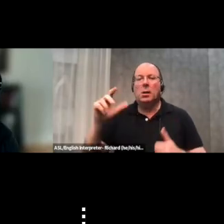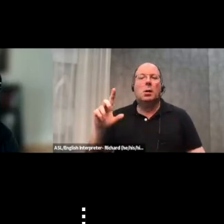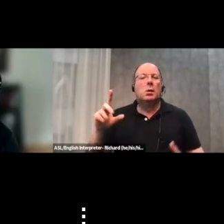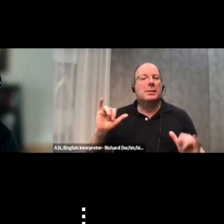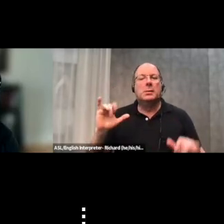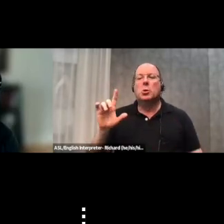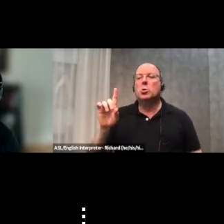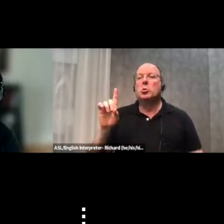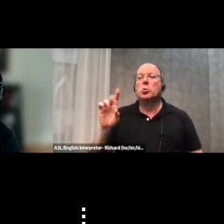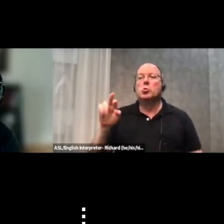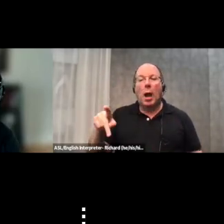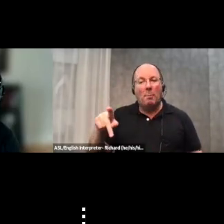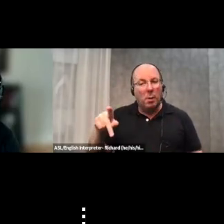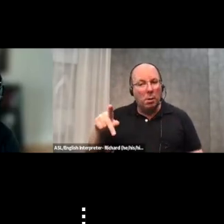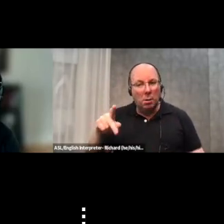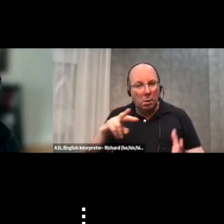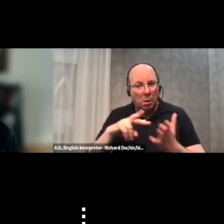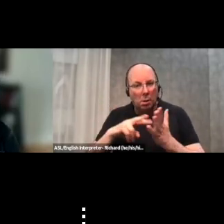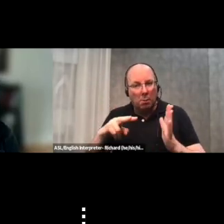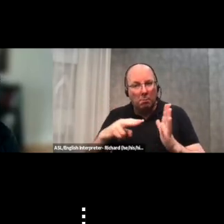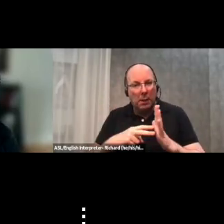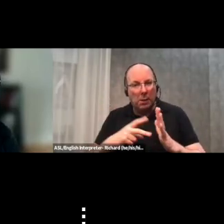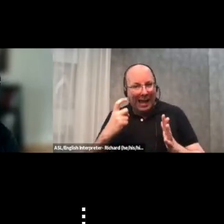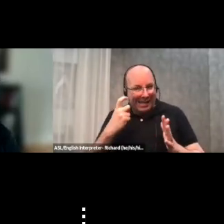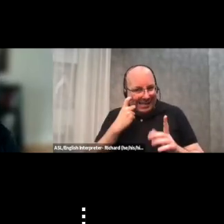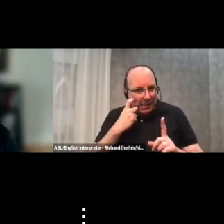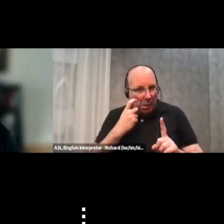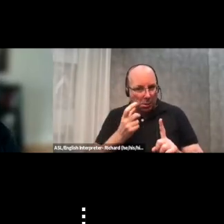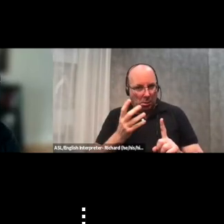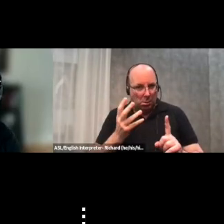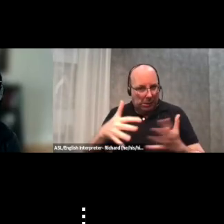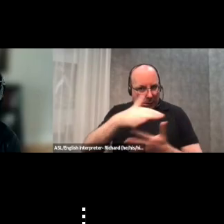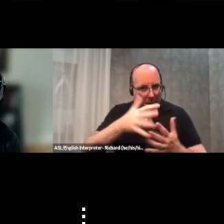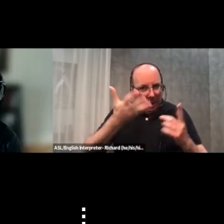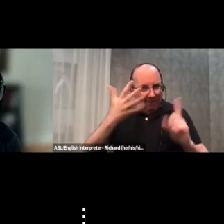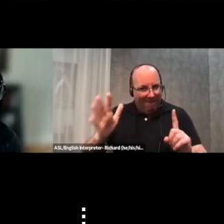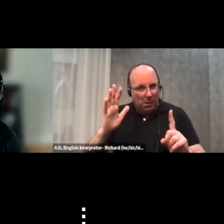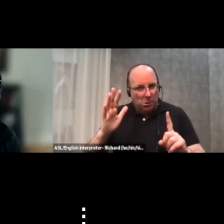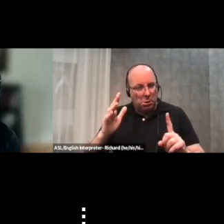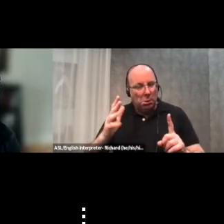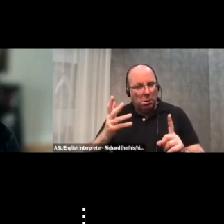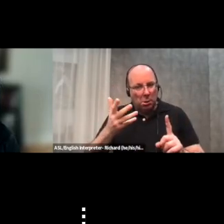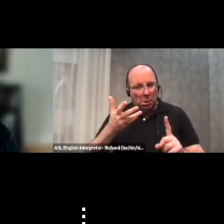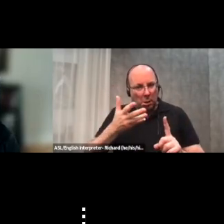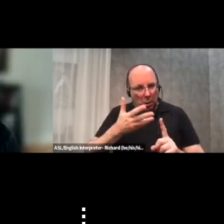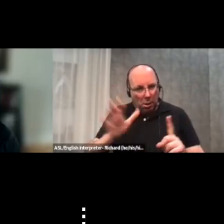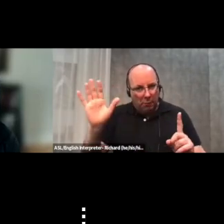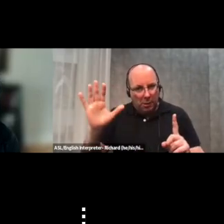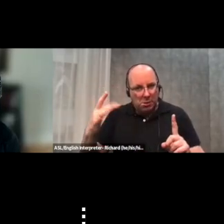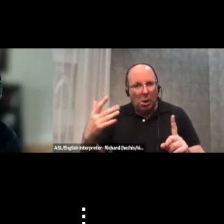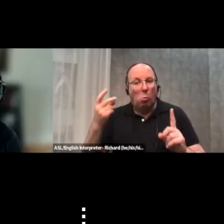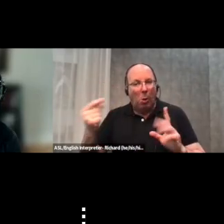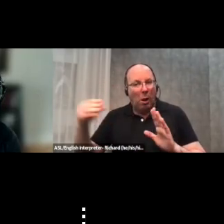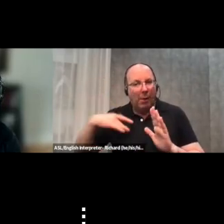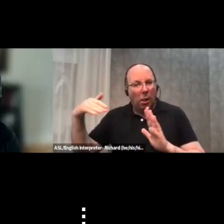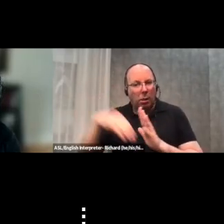can extend for more than just the post-scene amount of time. It can go on for a couple of days or a couple of weeks, or it can so happen that